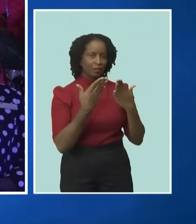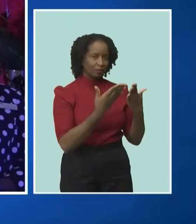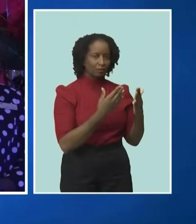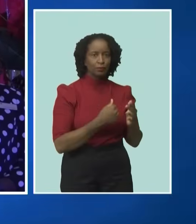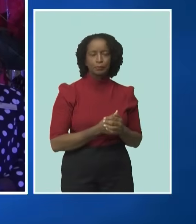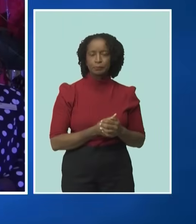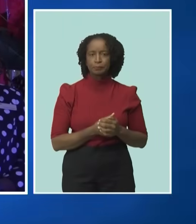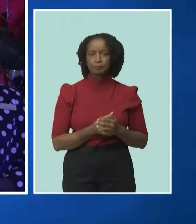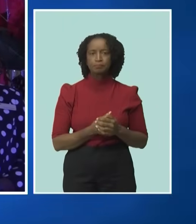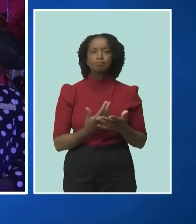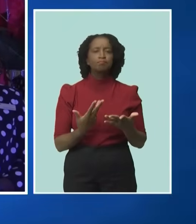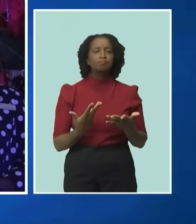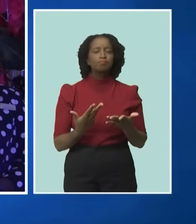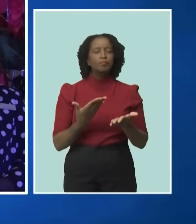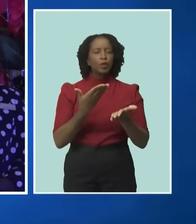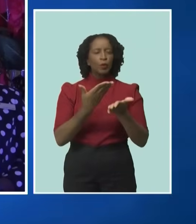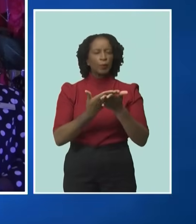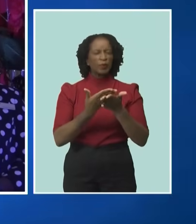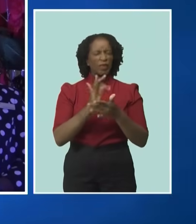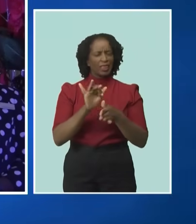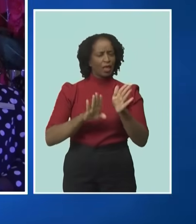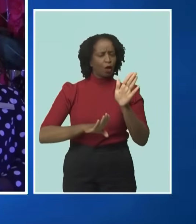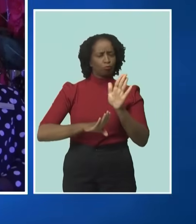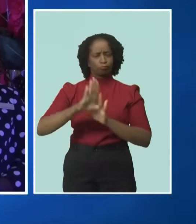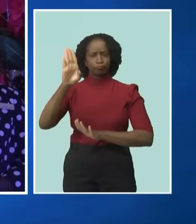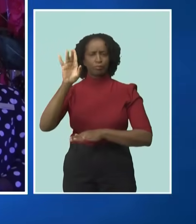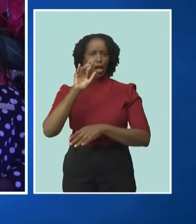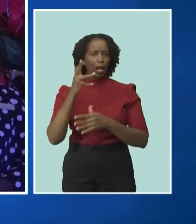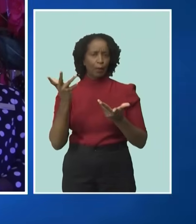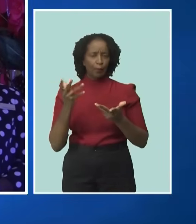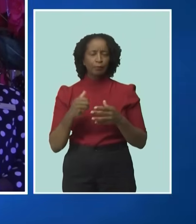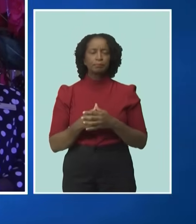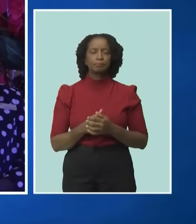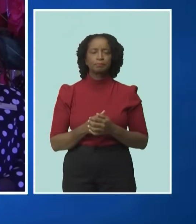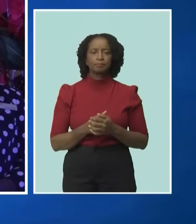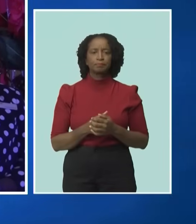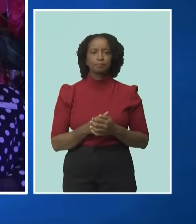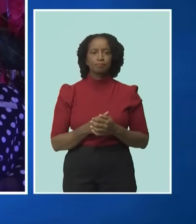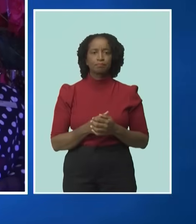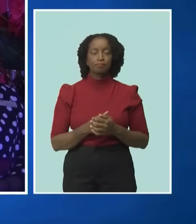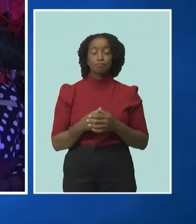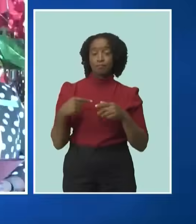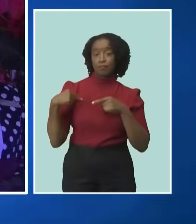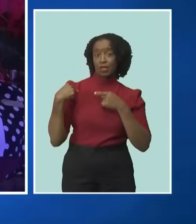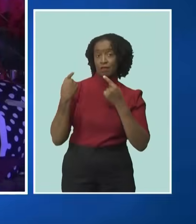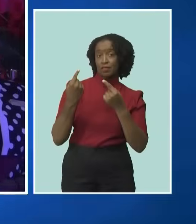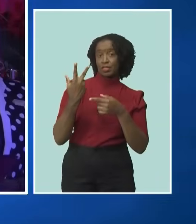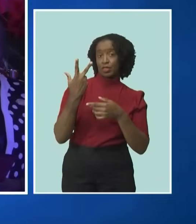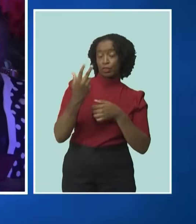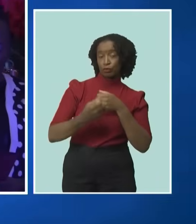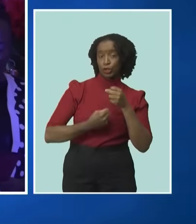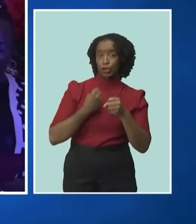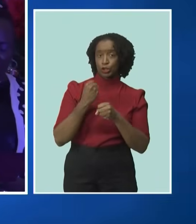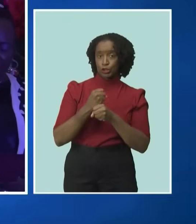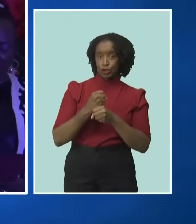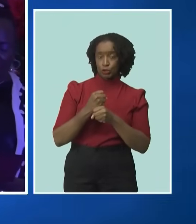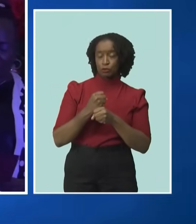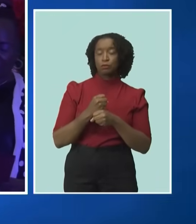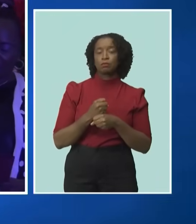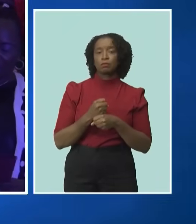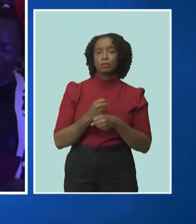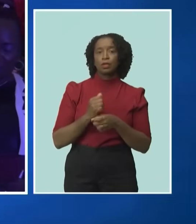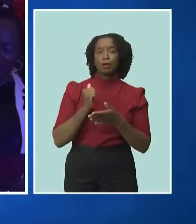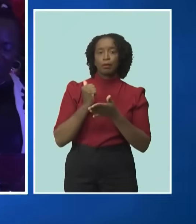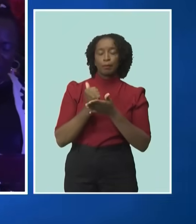illustrate that unprecedented growth in the last 3 years, our network has moved